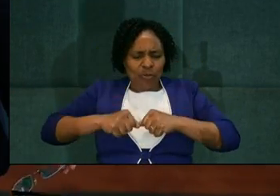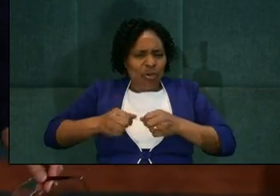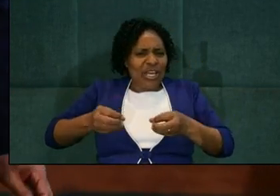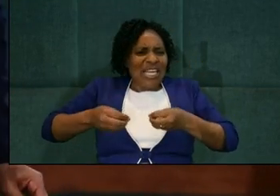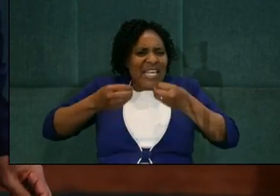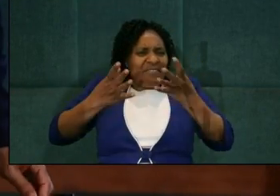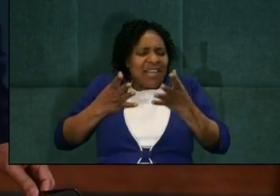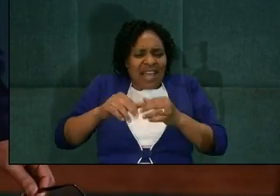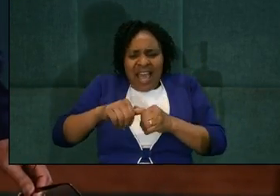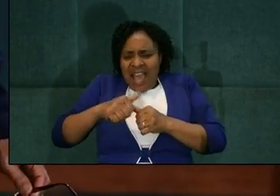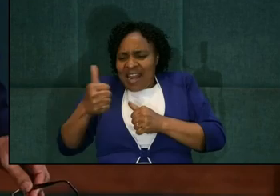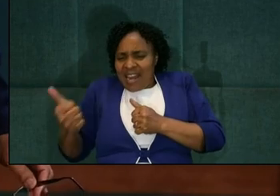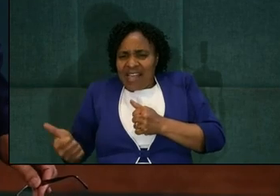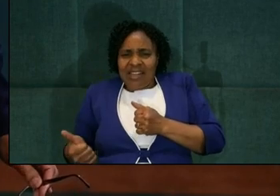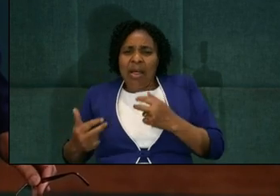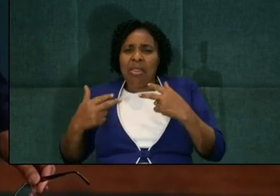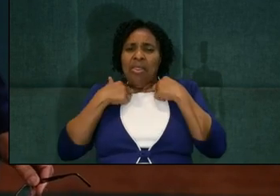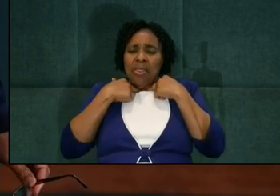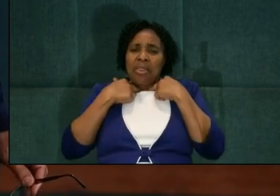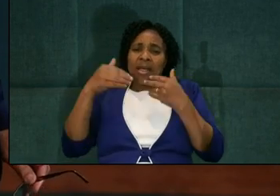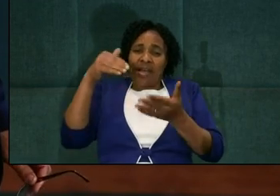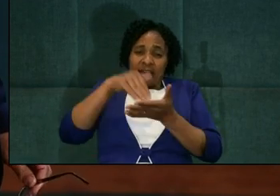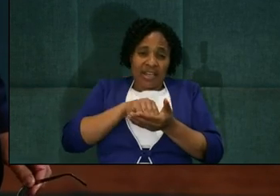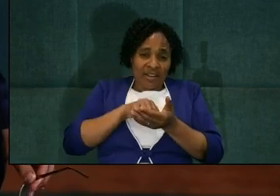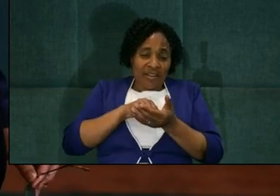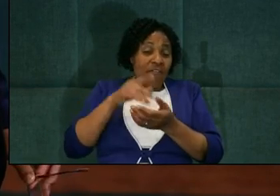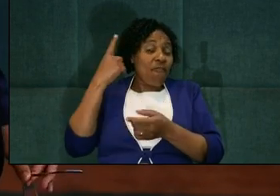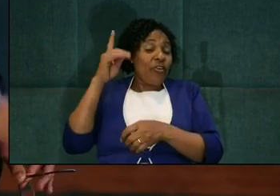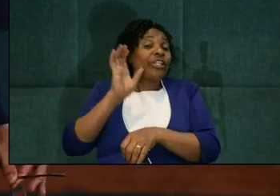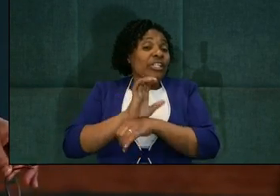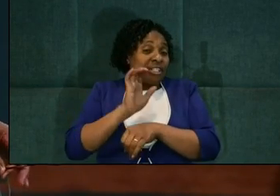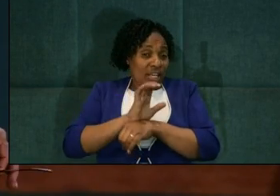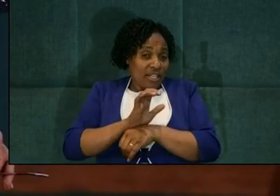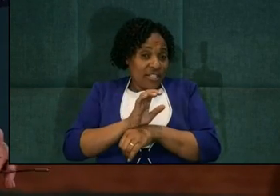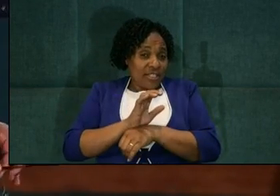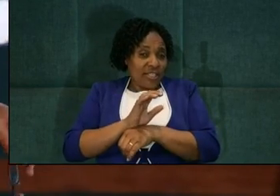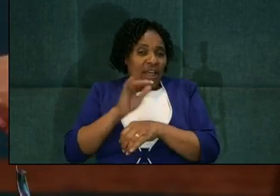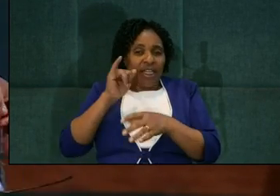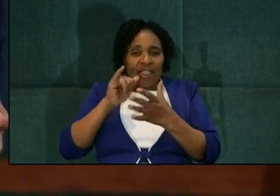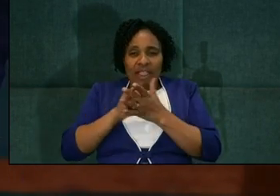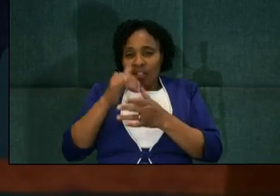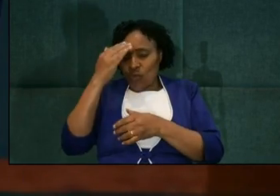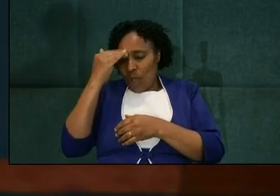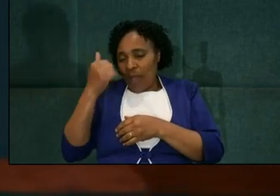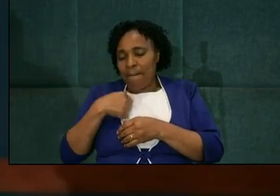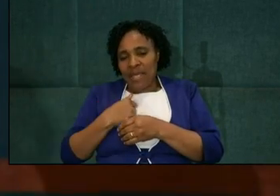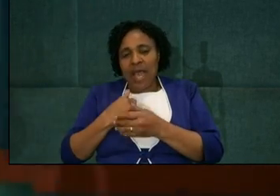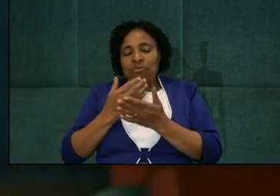trap again for the church. And that's why I'm sharing with